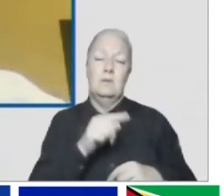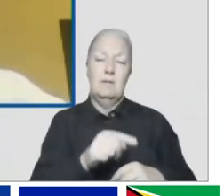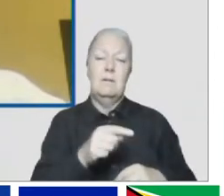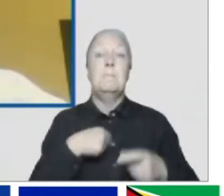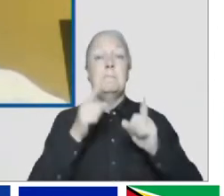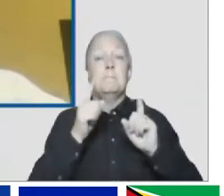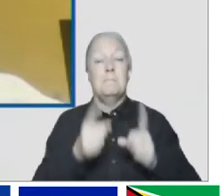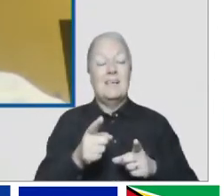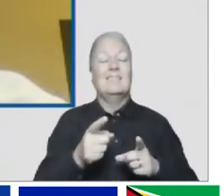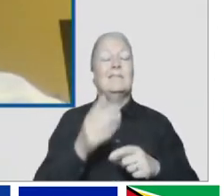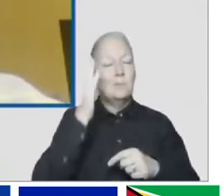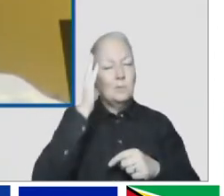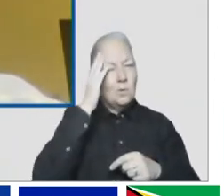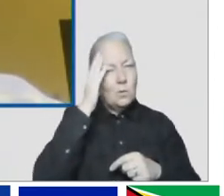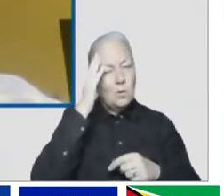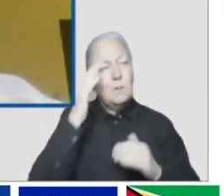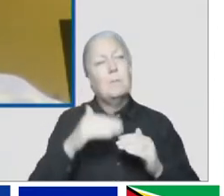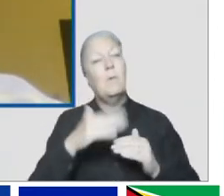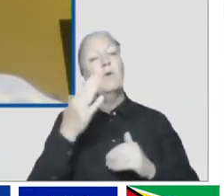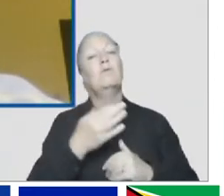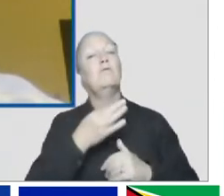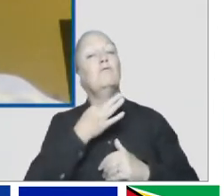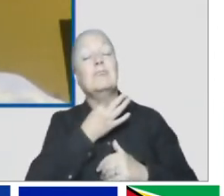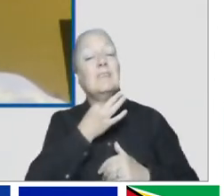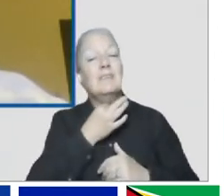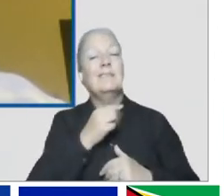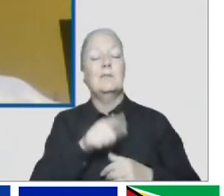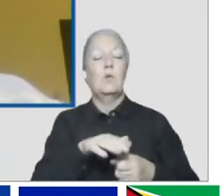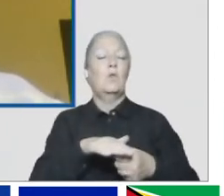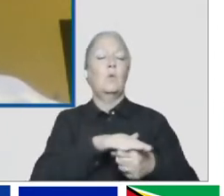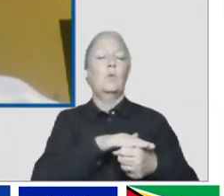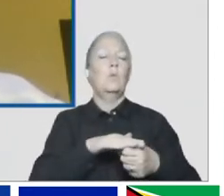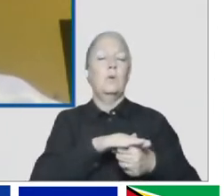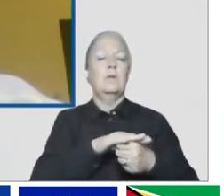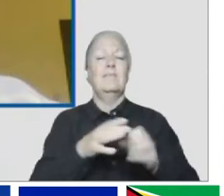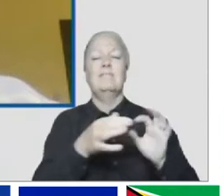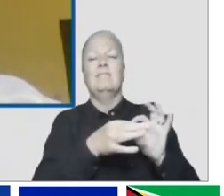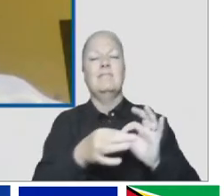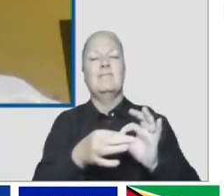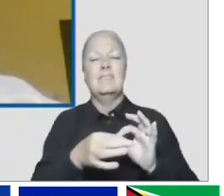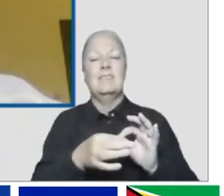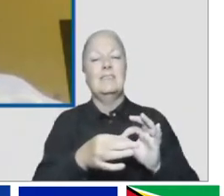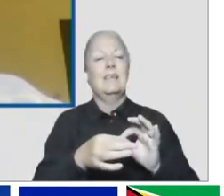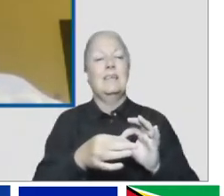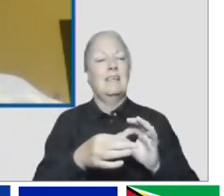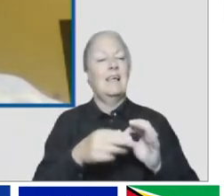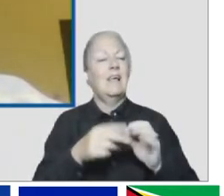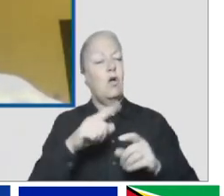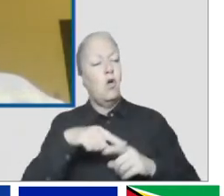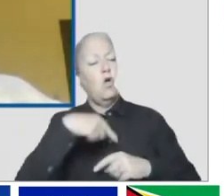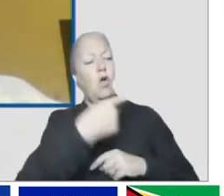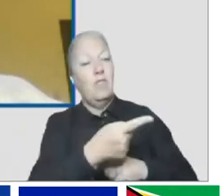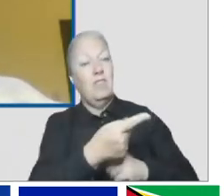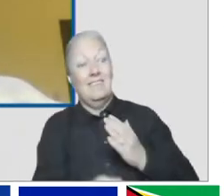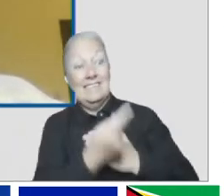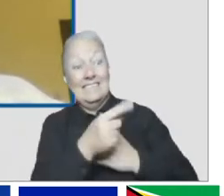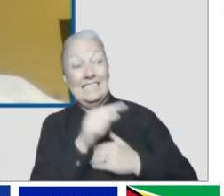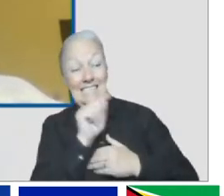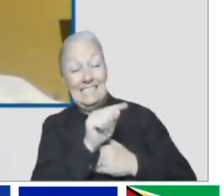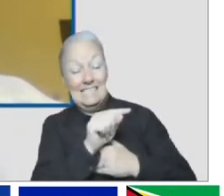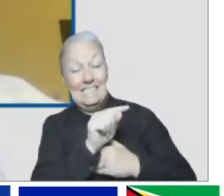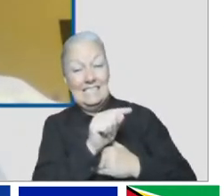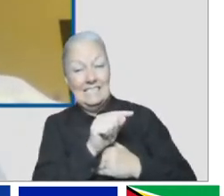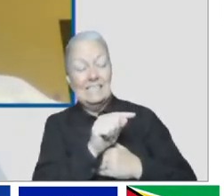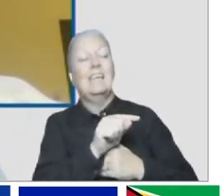a local level is related to something that happens somewhere else, and it's out of the capacity of local authorities to